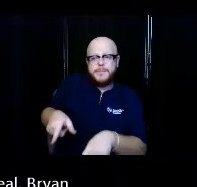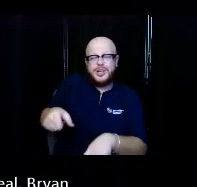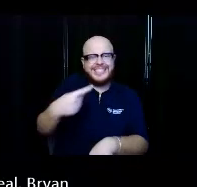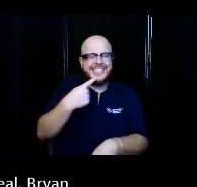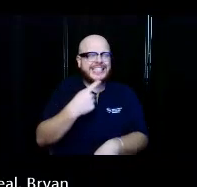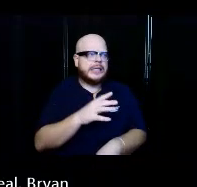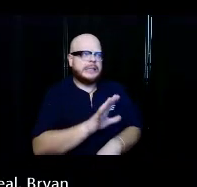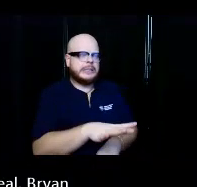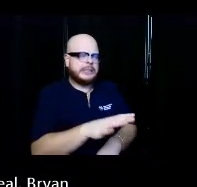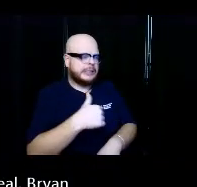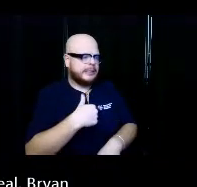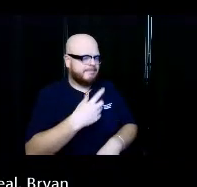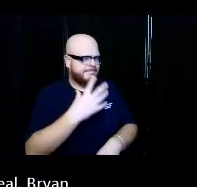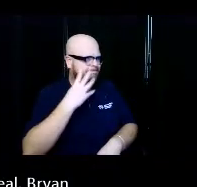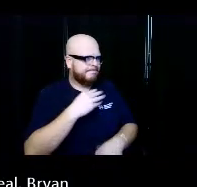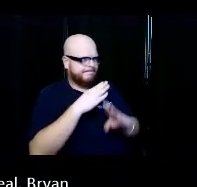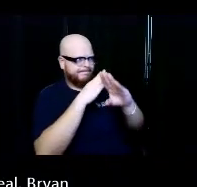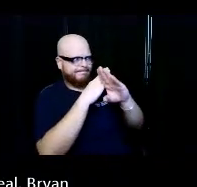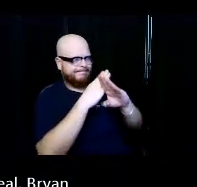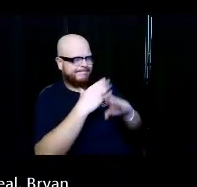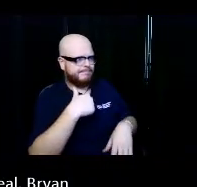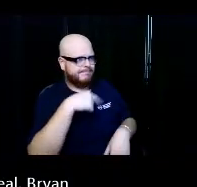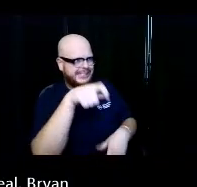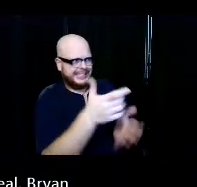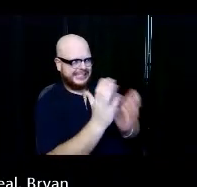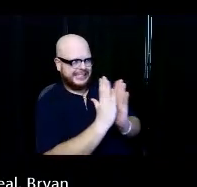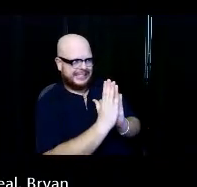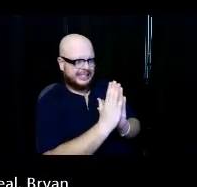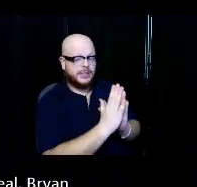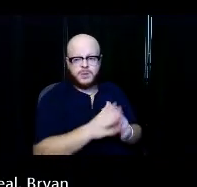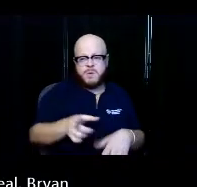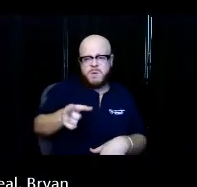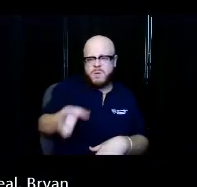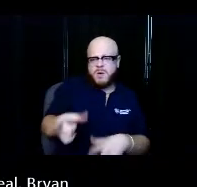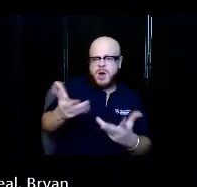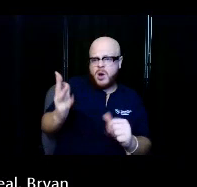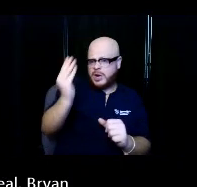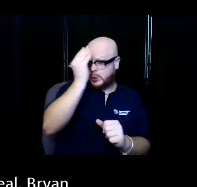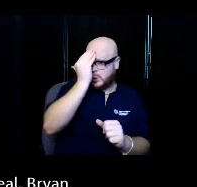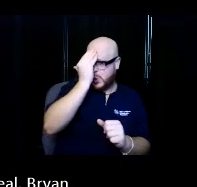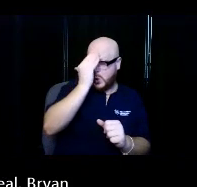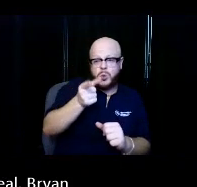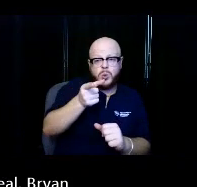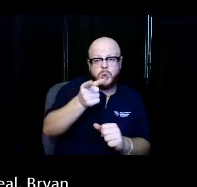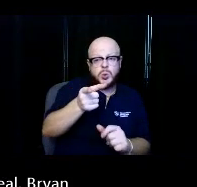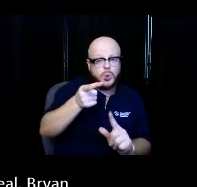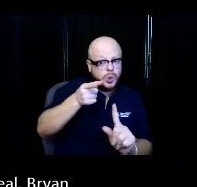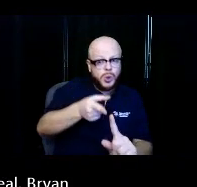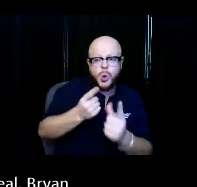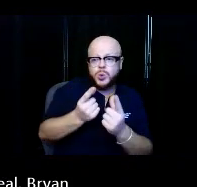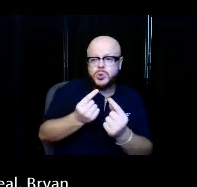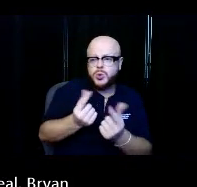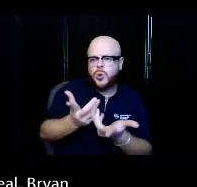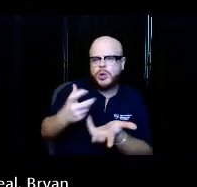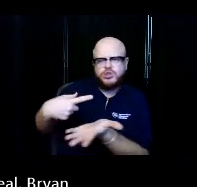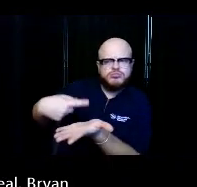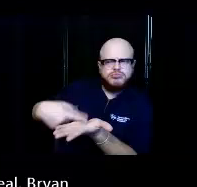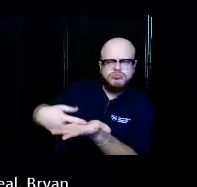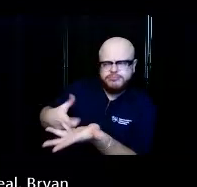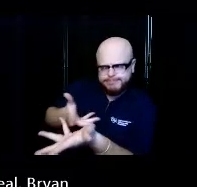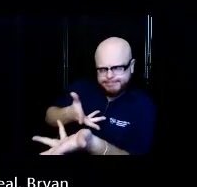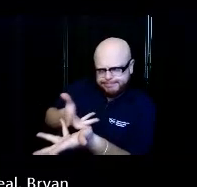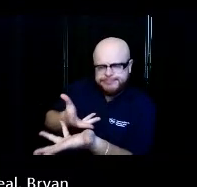will know what their sensory needs are. What you want to engage in that process is identifying what is the barrier and how